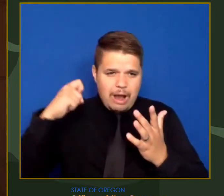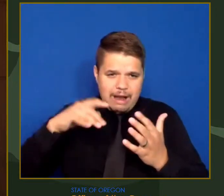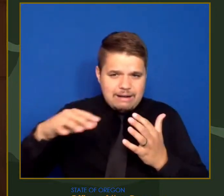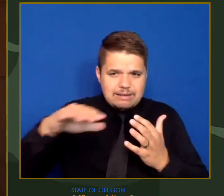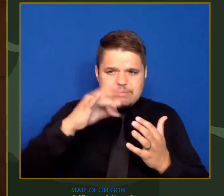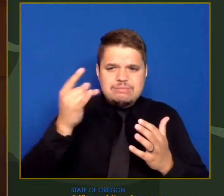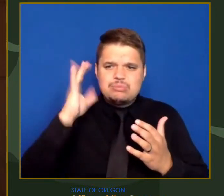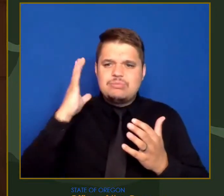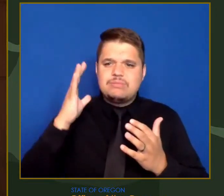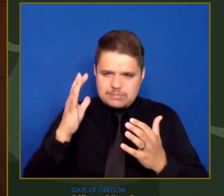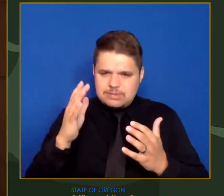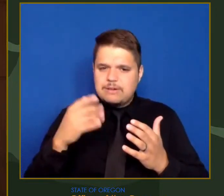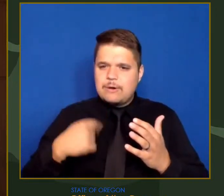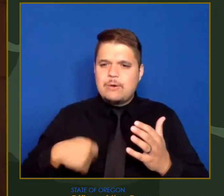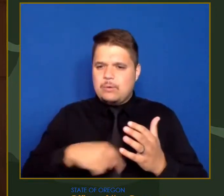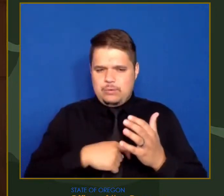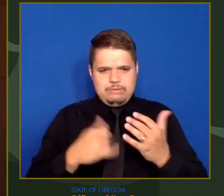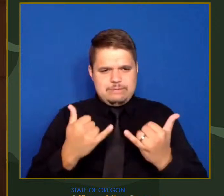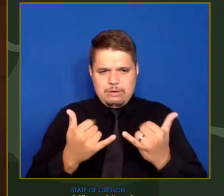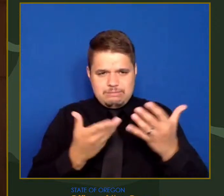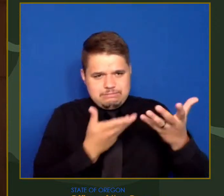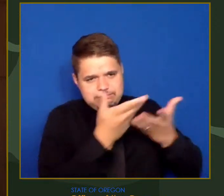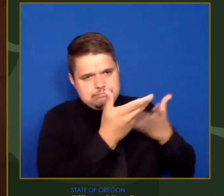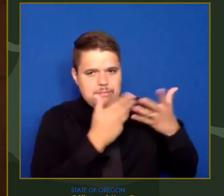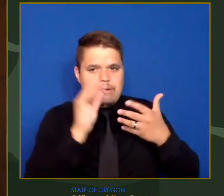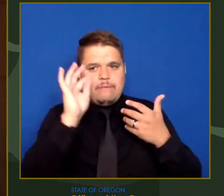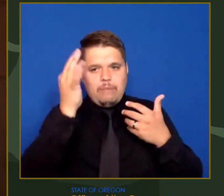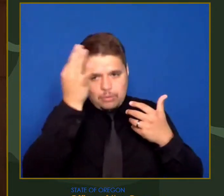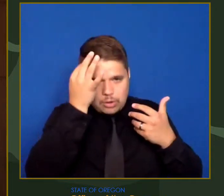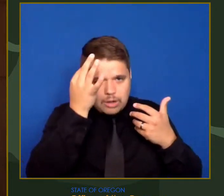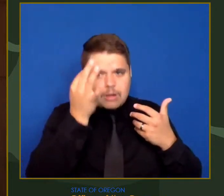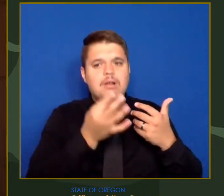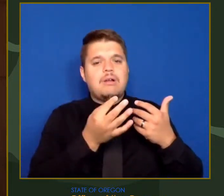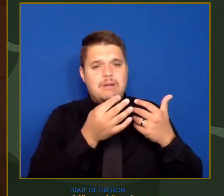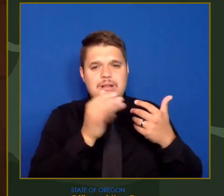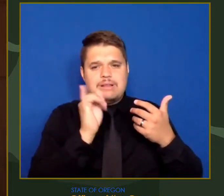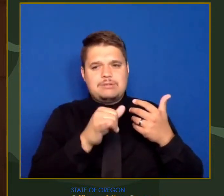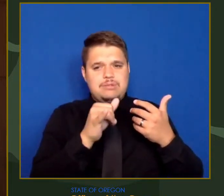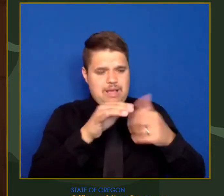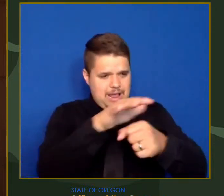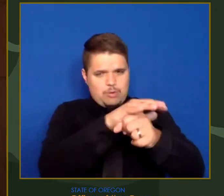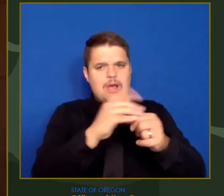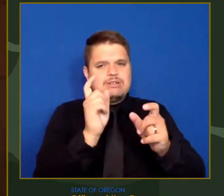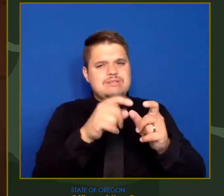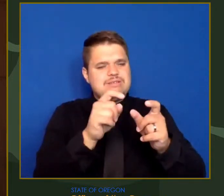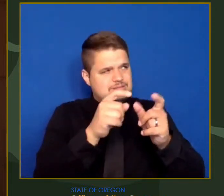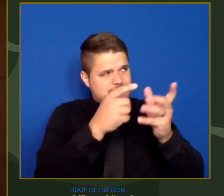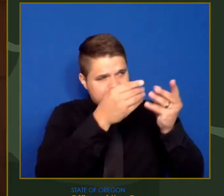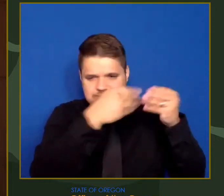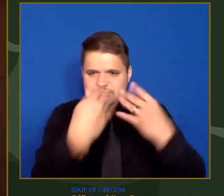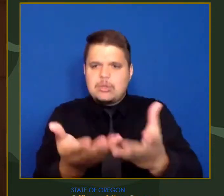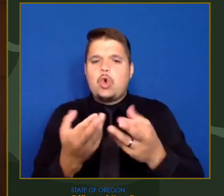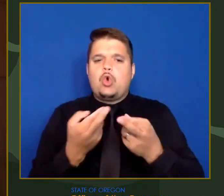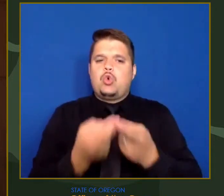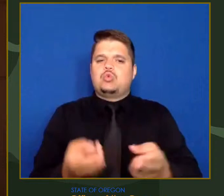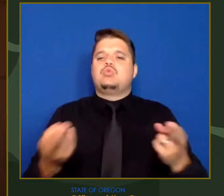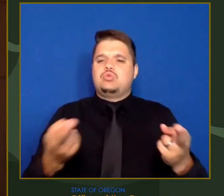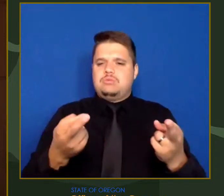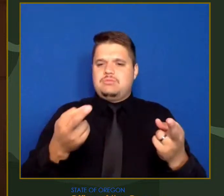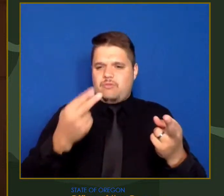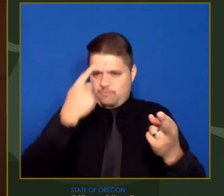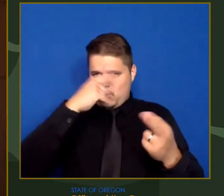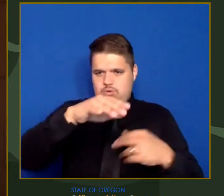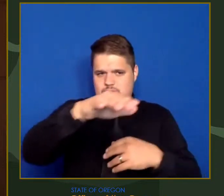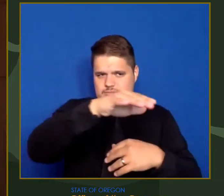make sure that the region has the resources it needs in terms of this effort. I've had an opportunity